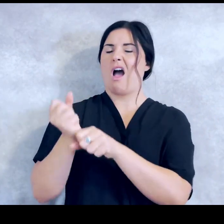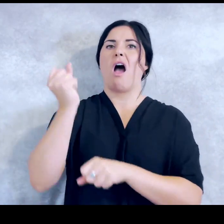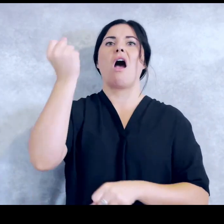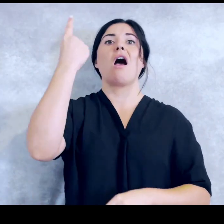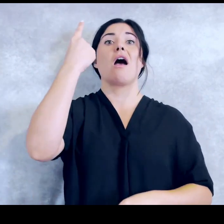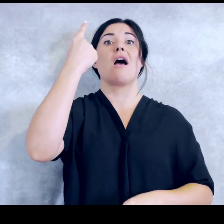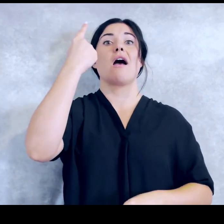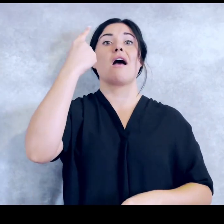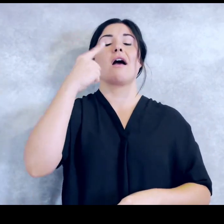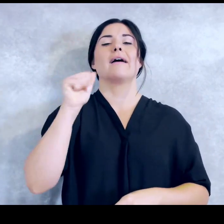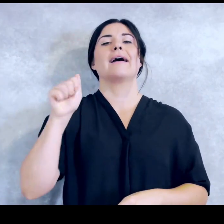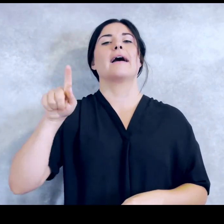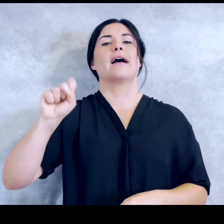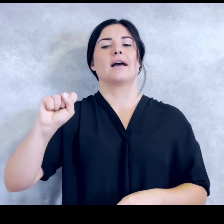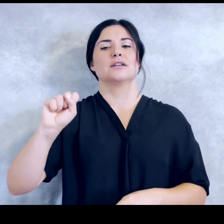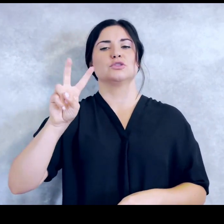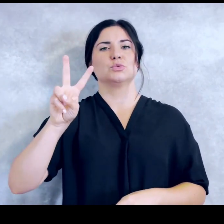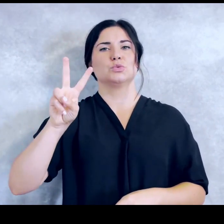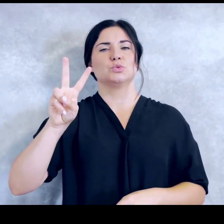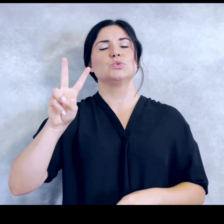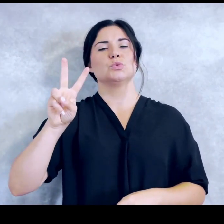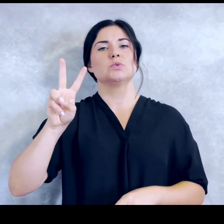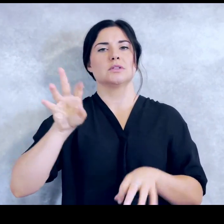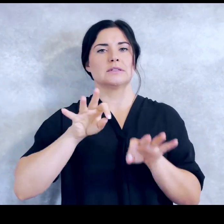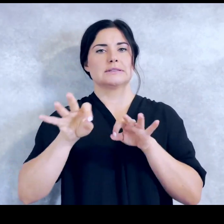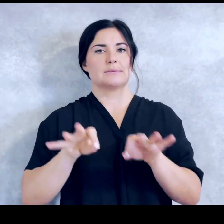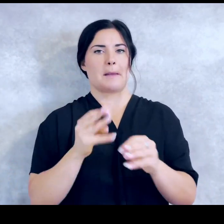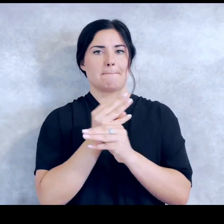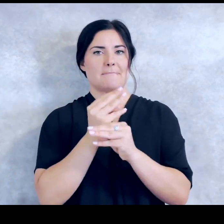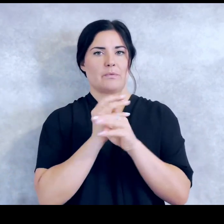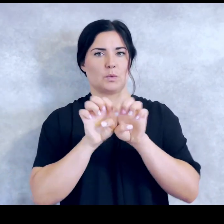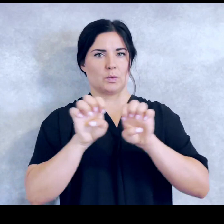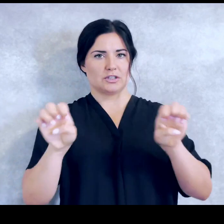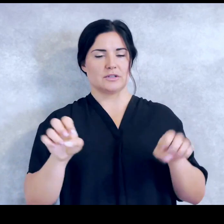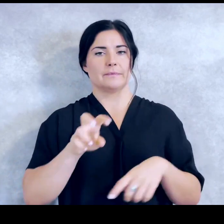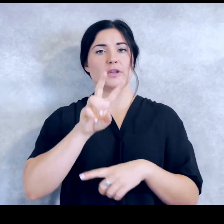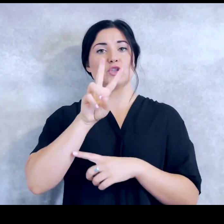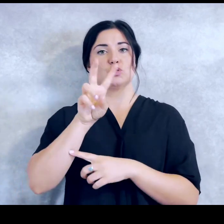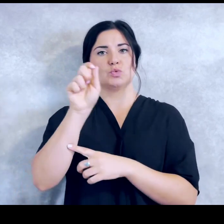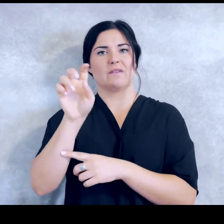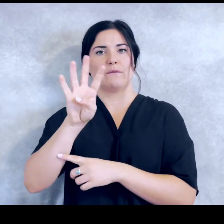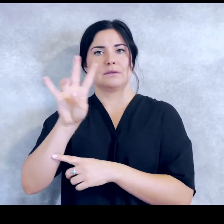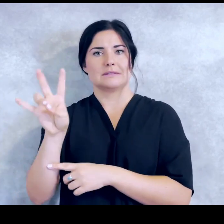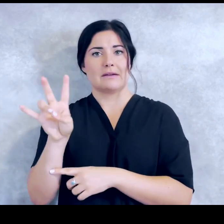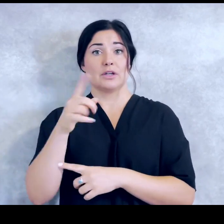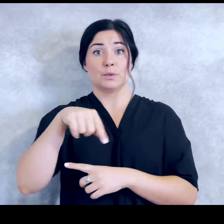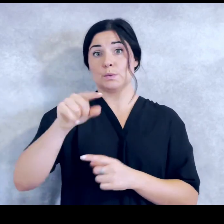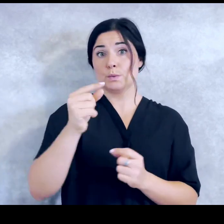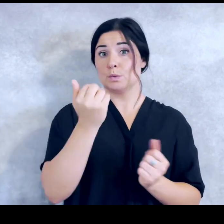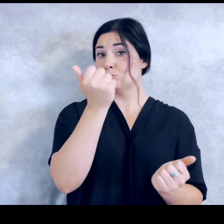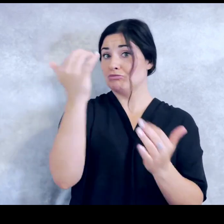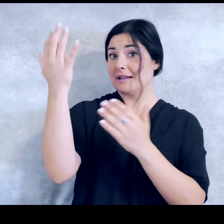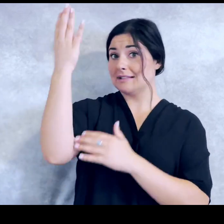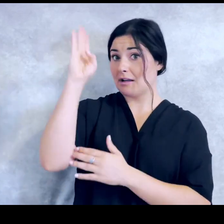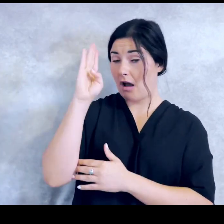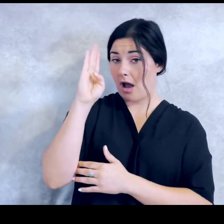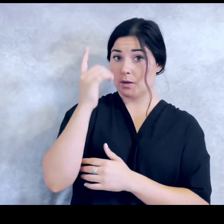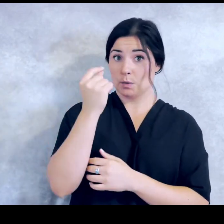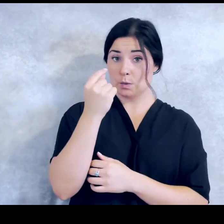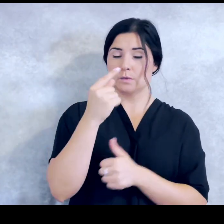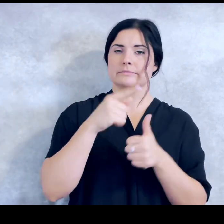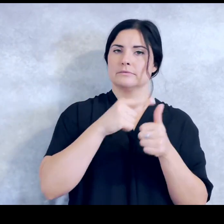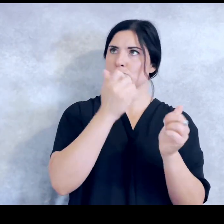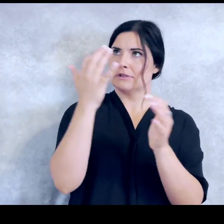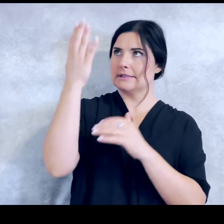In Acts 2, I'm going to find it. I lost my place. Where am I at? Here I am. 2:47, it says, praising God,